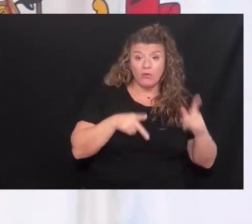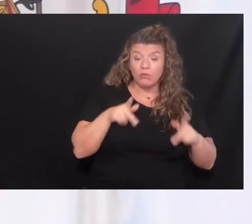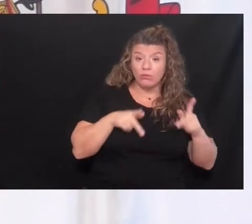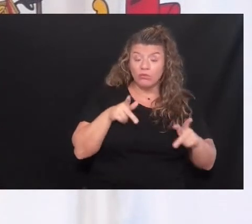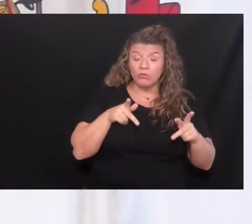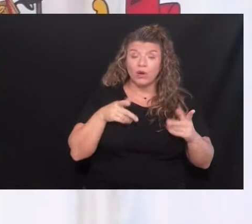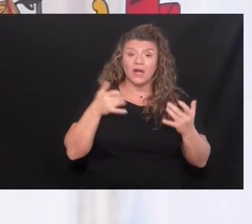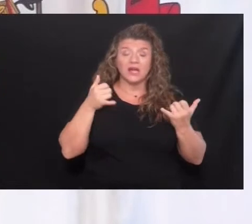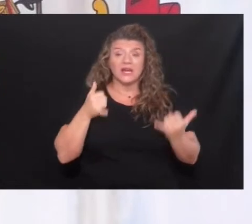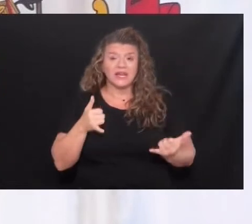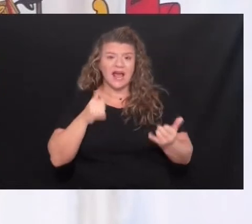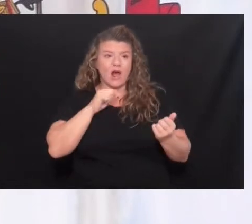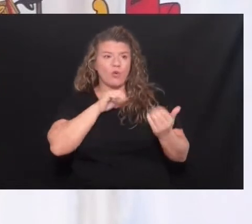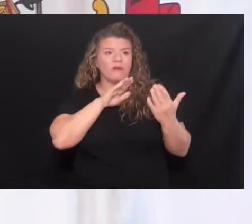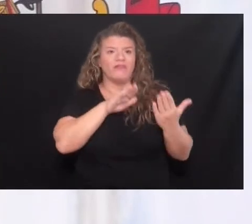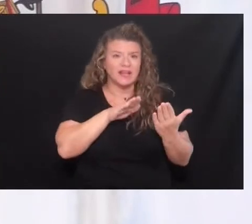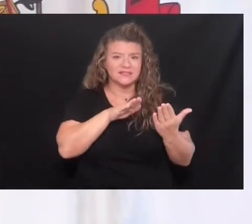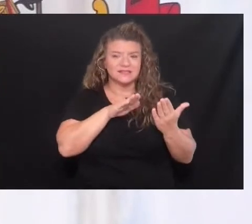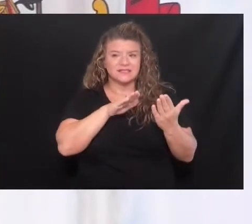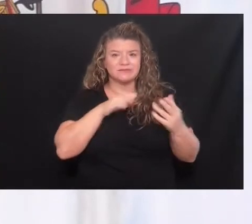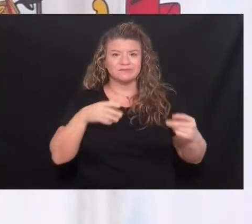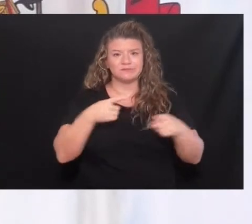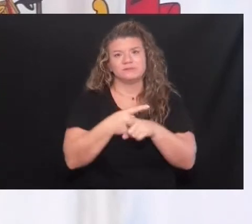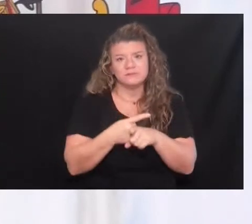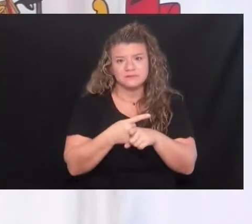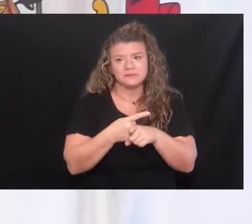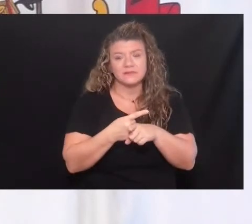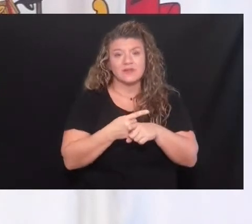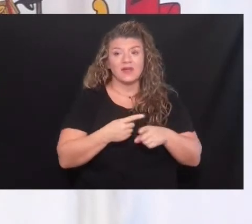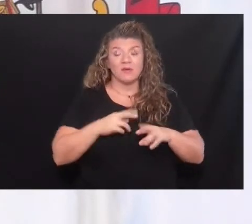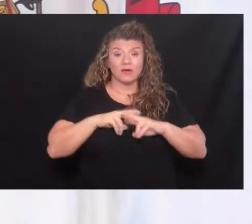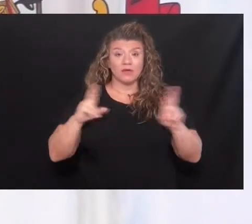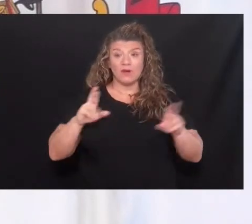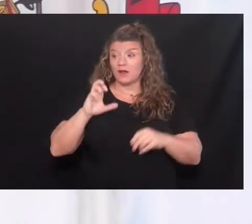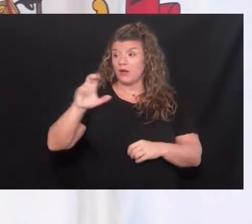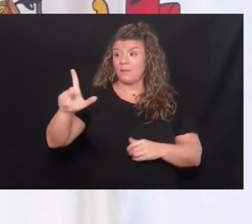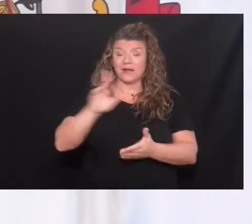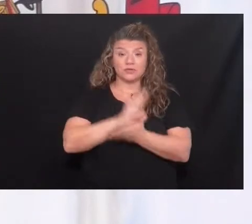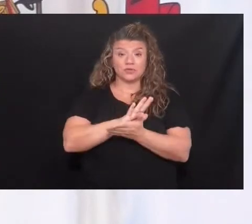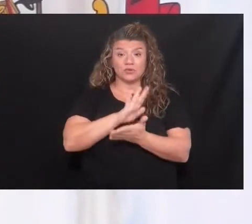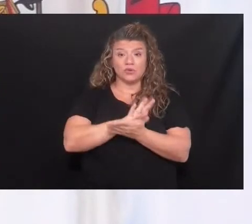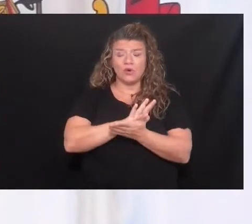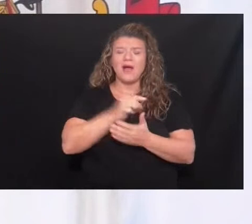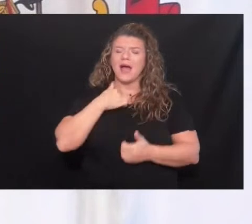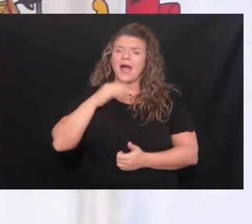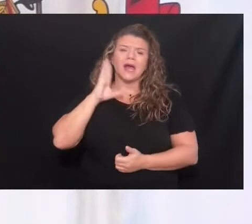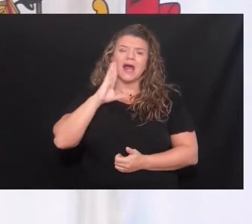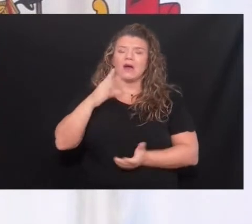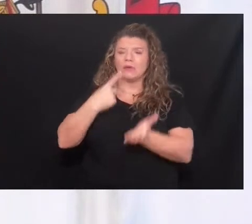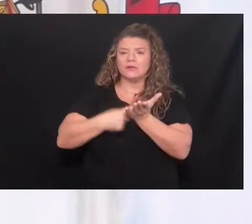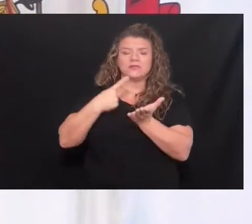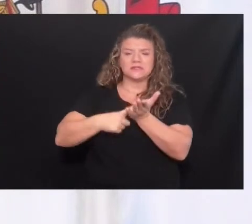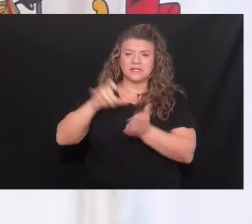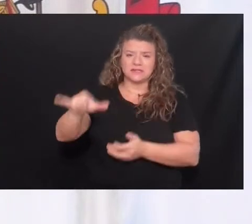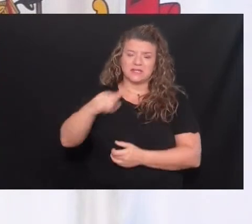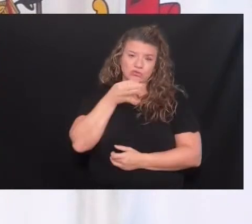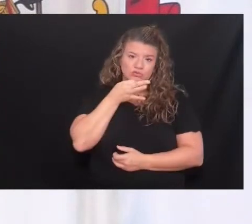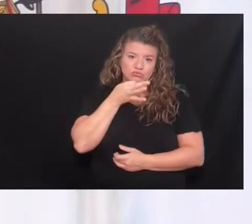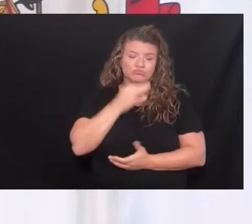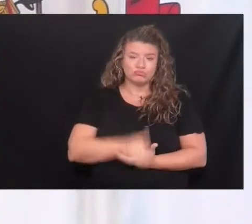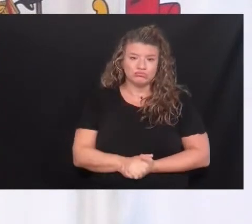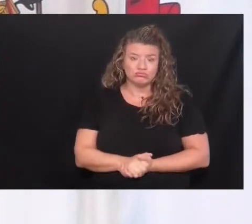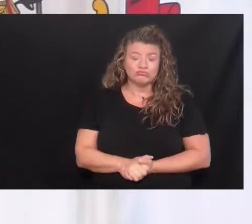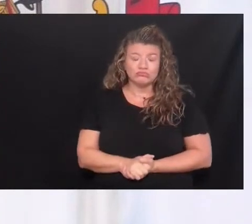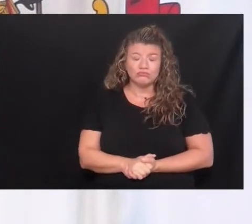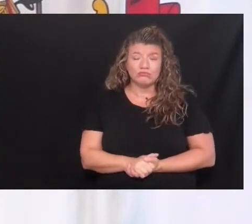we're faced at another crossroads, getting ready to go back to school. And I'll get to all that in just one second.